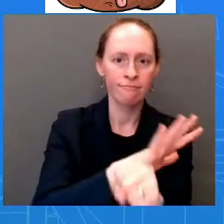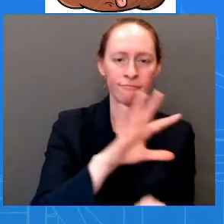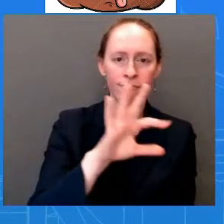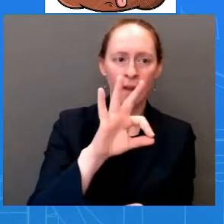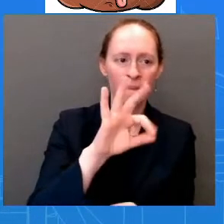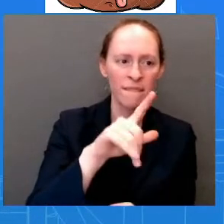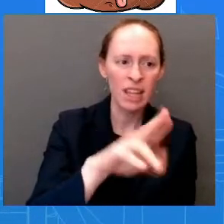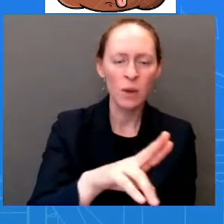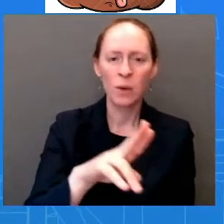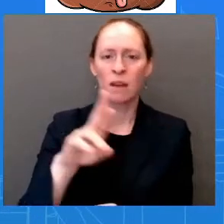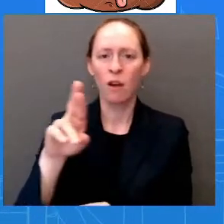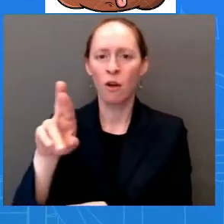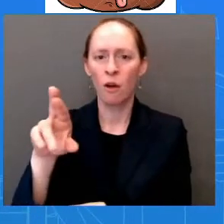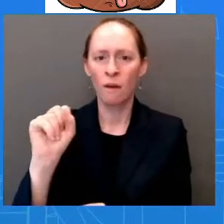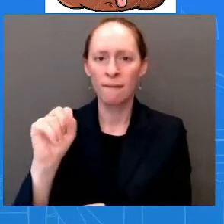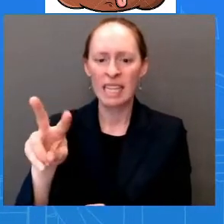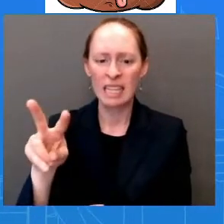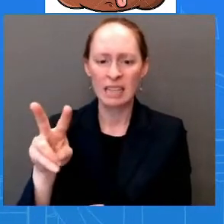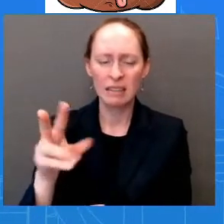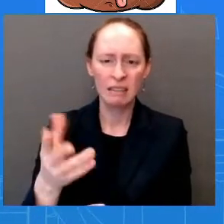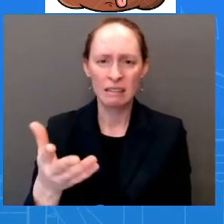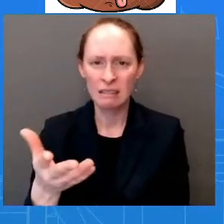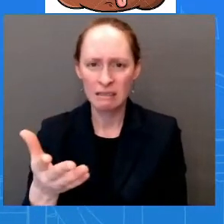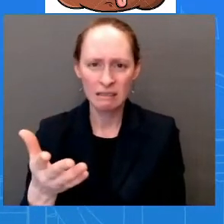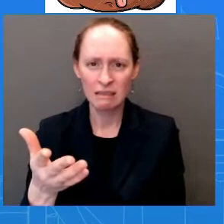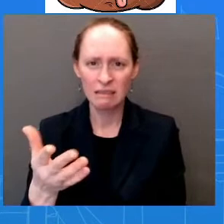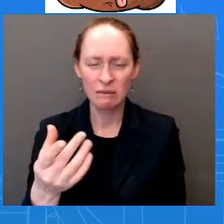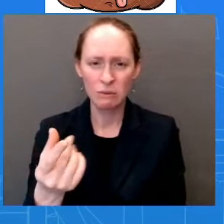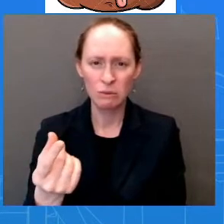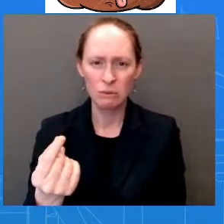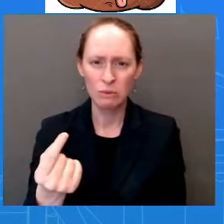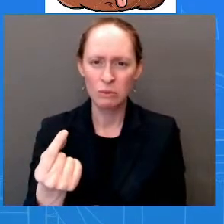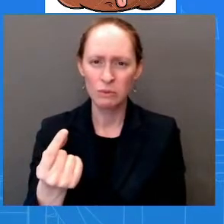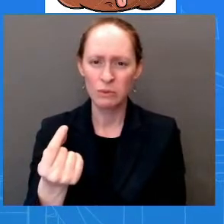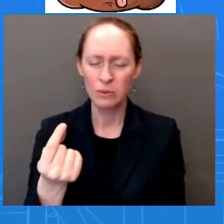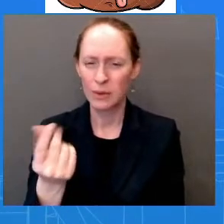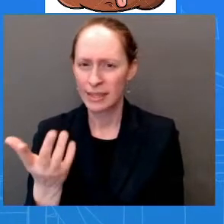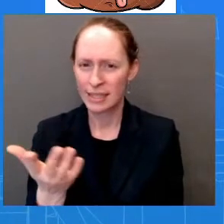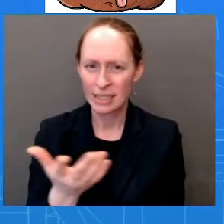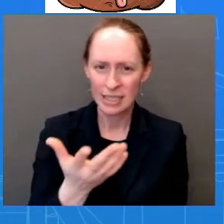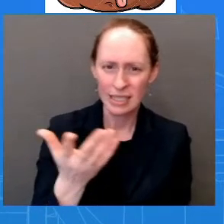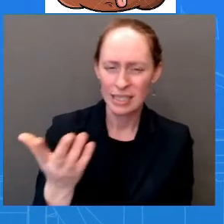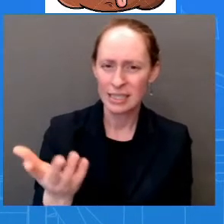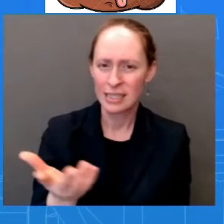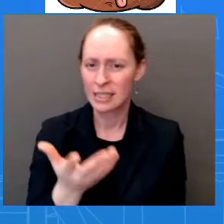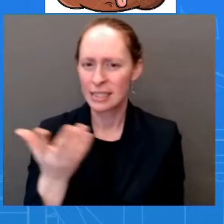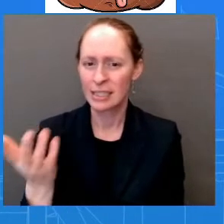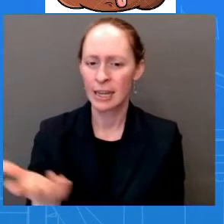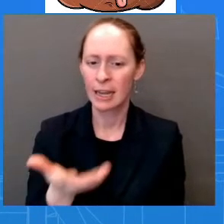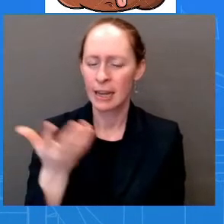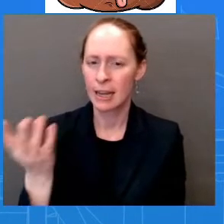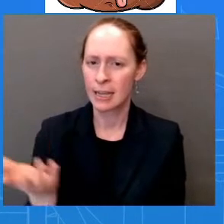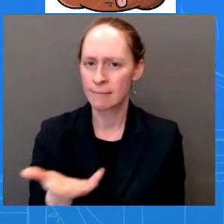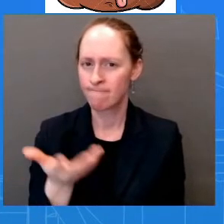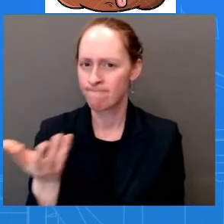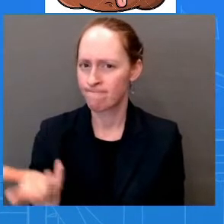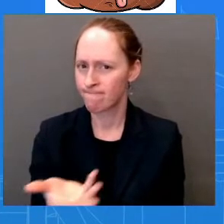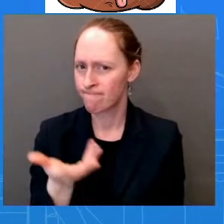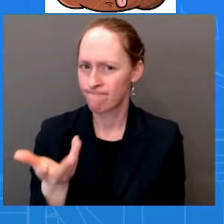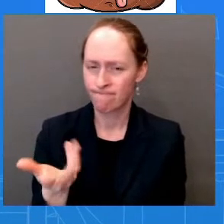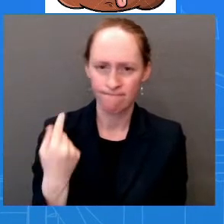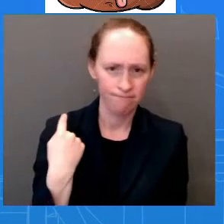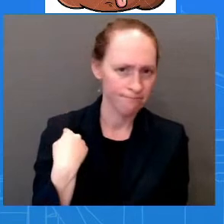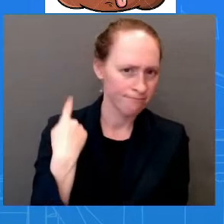it undercut at all by some of the rhetoric we've been hearing, even from the president? He talked about this Thanksgiving being different than what we've seen in the past, and just 2 months ago he talked about